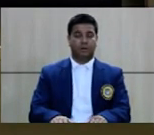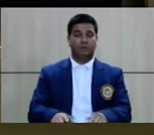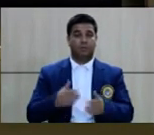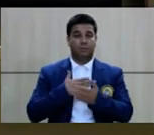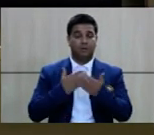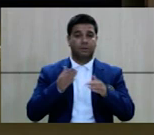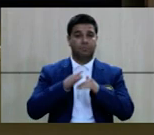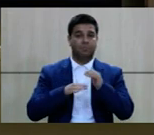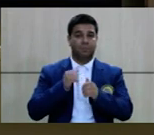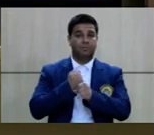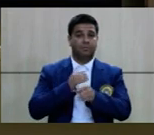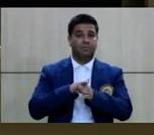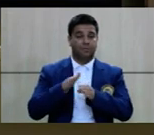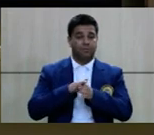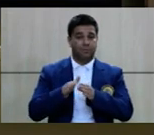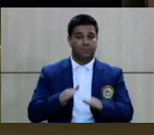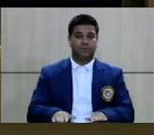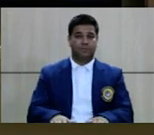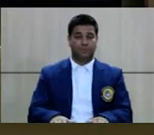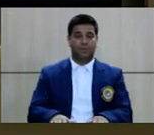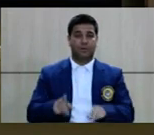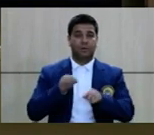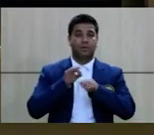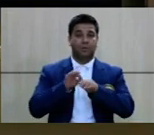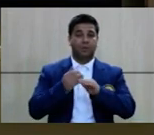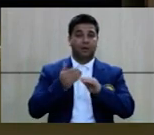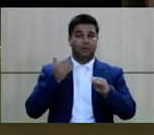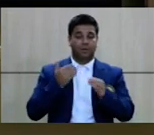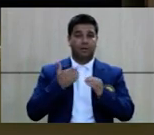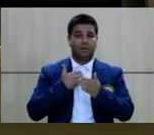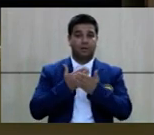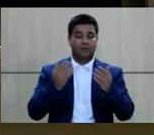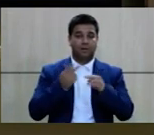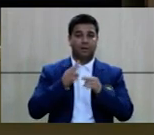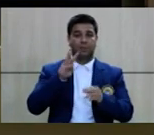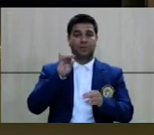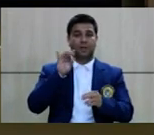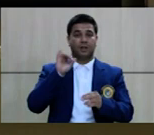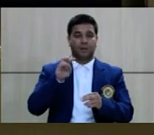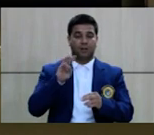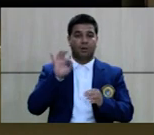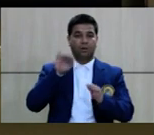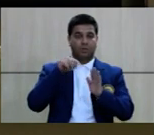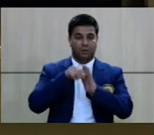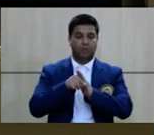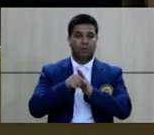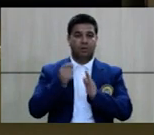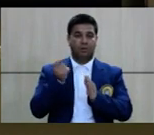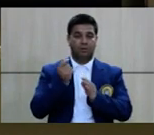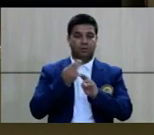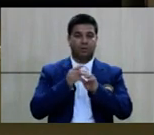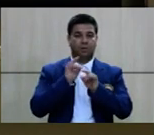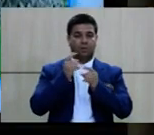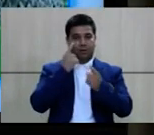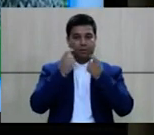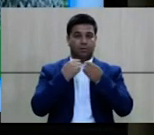Biz amaliy mashg'ulotni o'tkazishdan avval mineral o'g'itlar haqida ozgina eslab